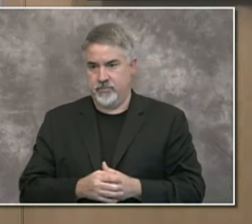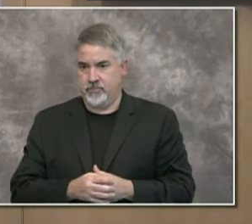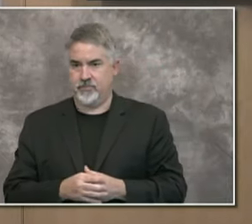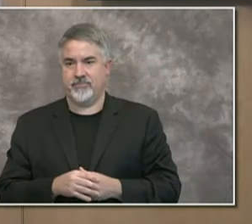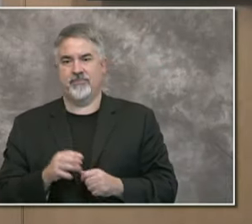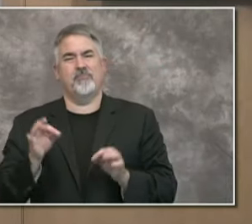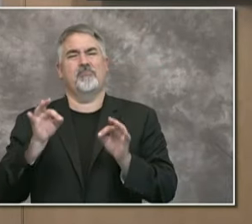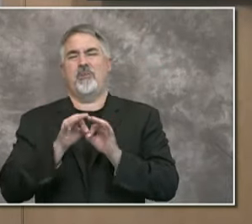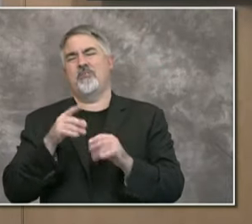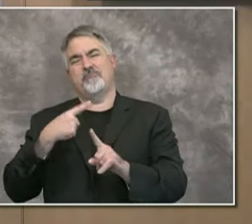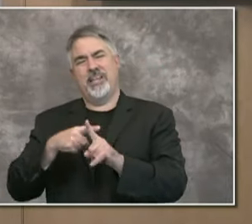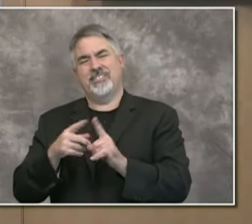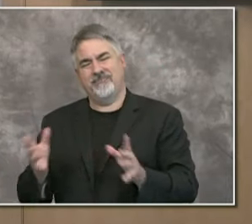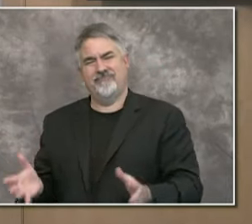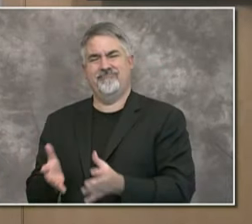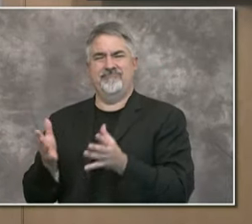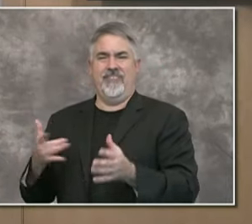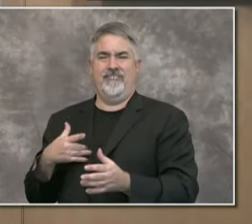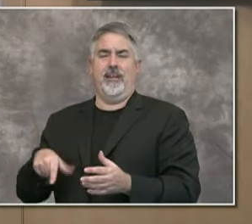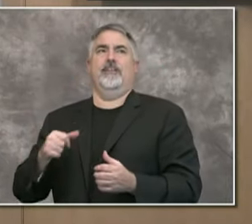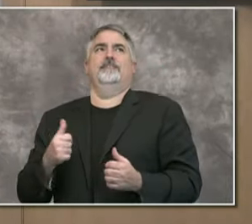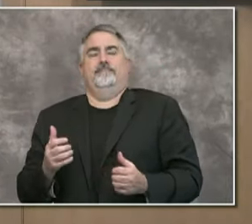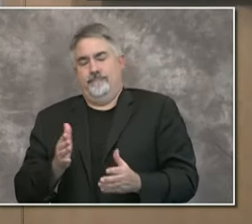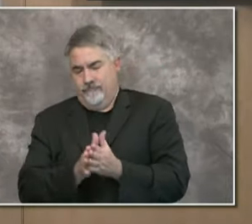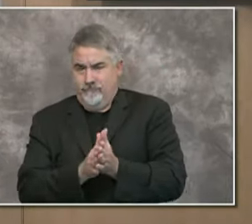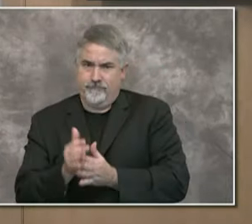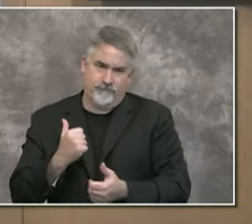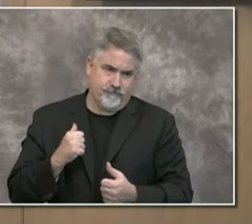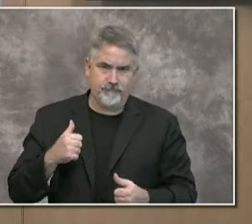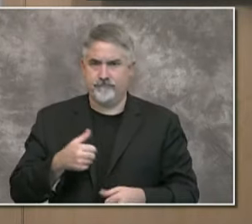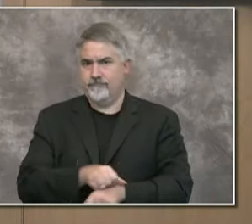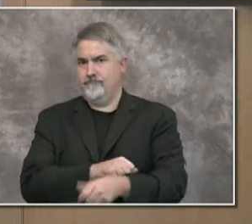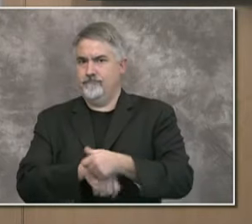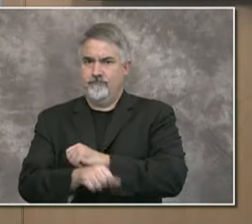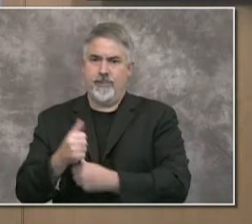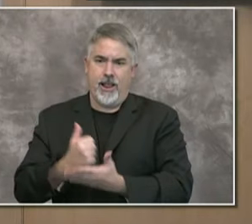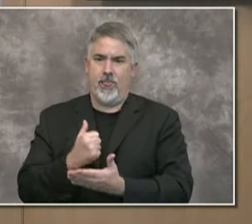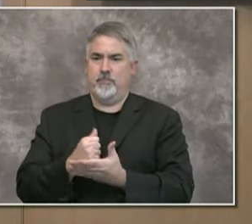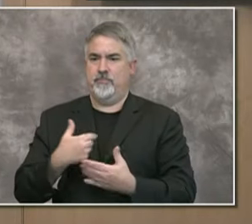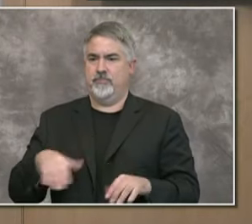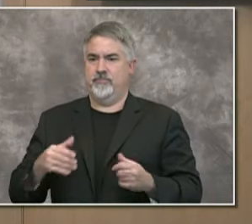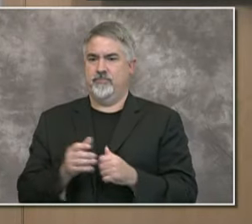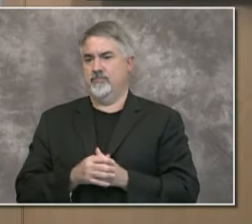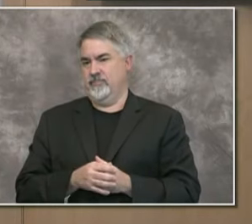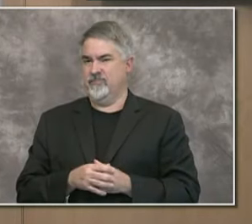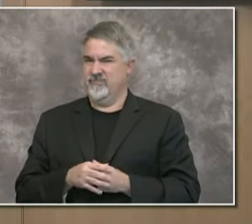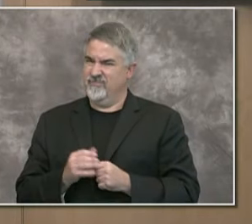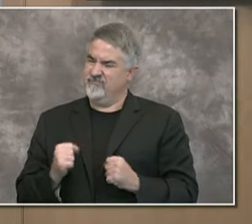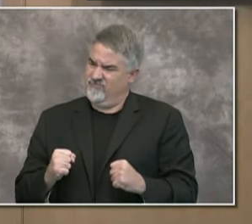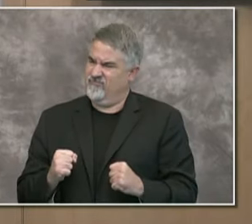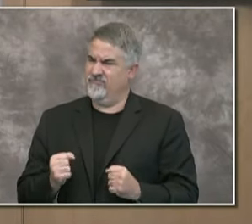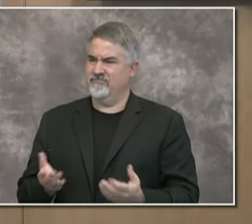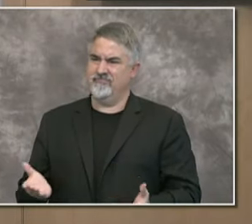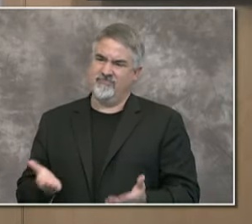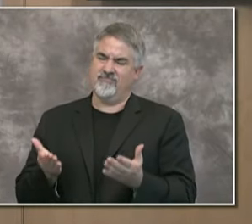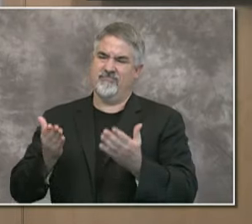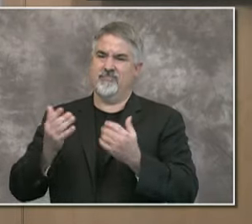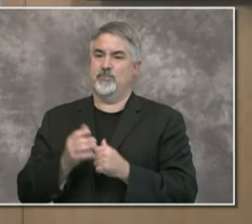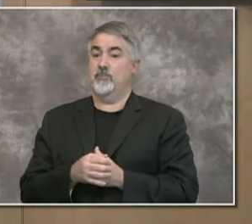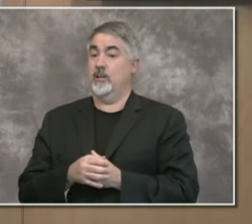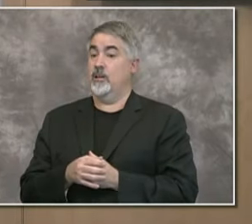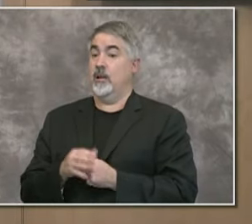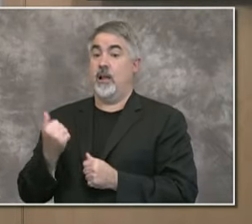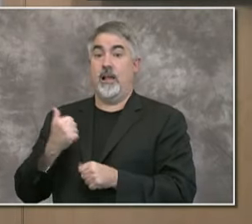unity and resiliency. I want you to know that the County of San Diego is right there with you. Each night, our